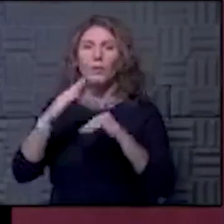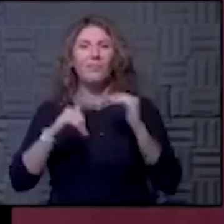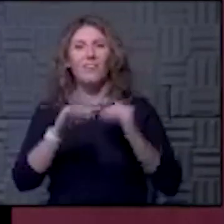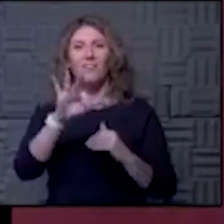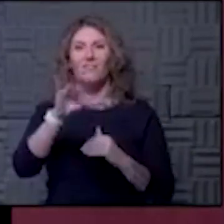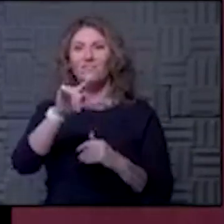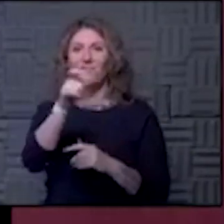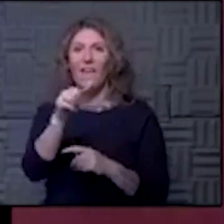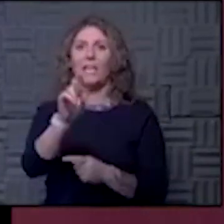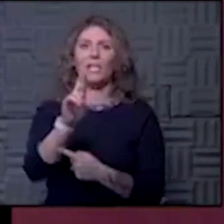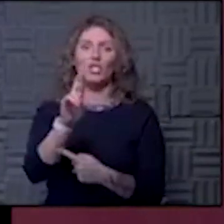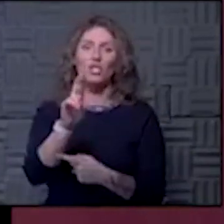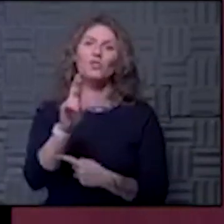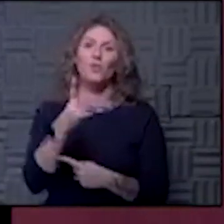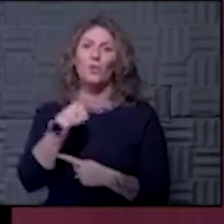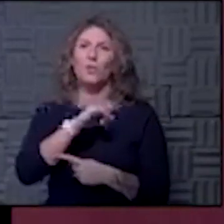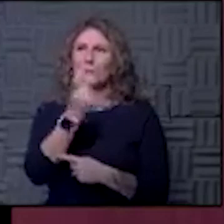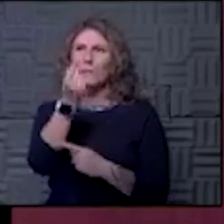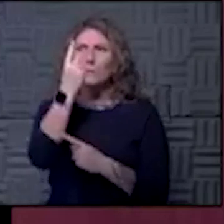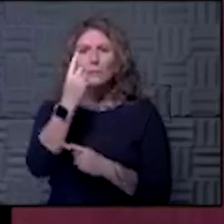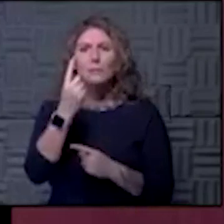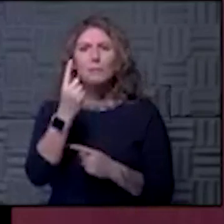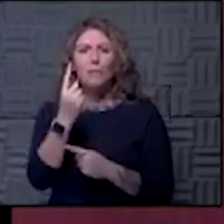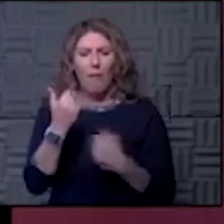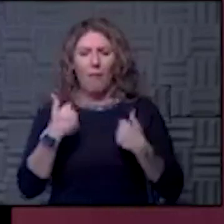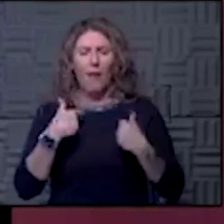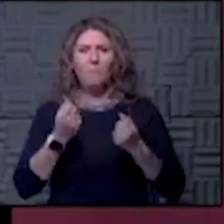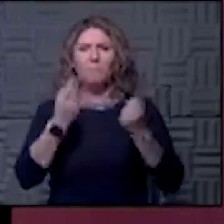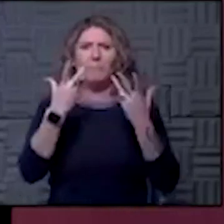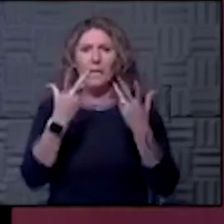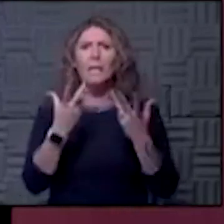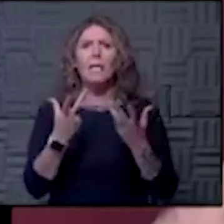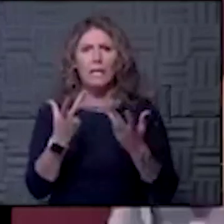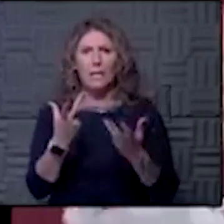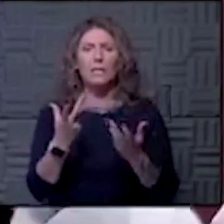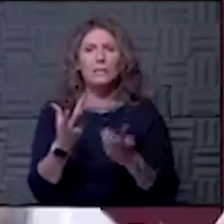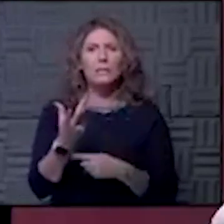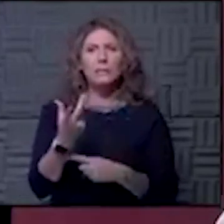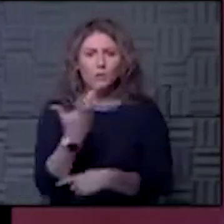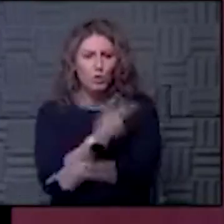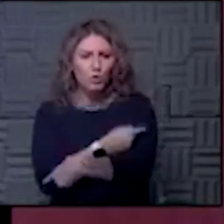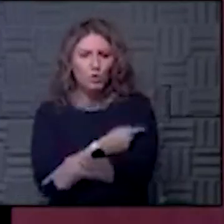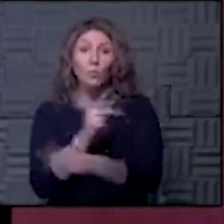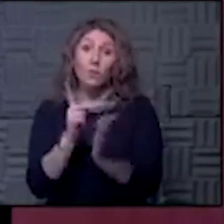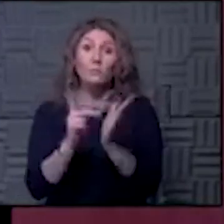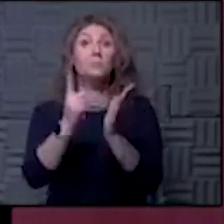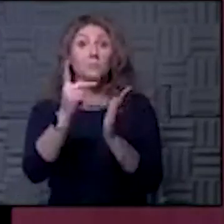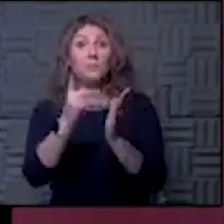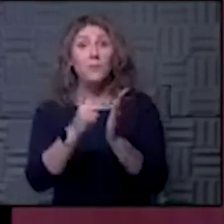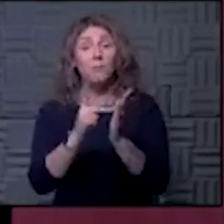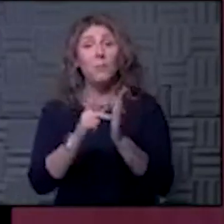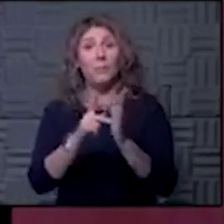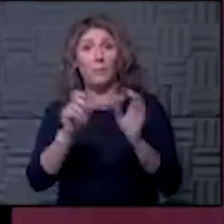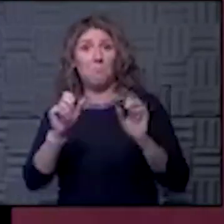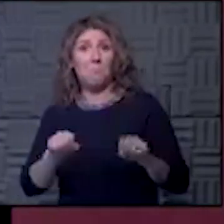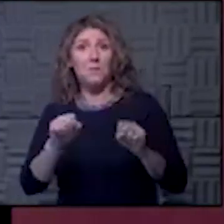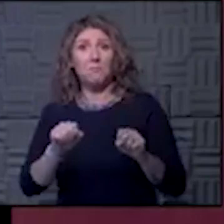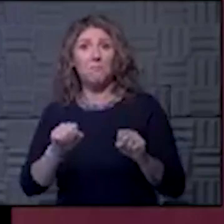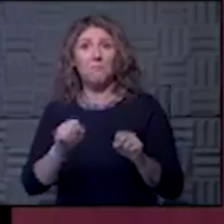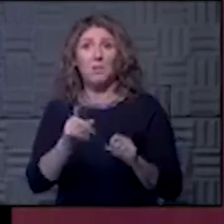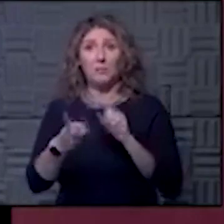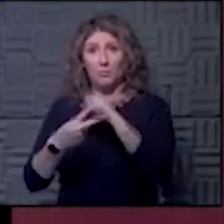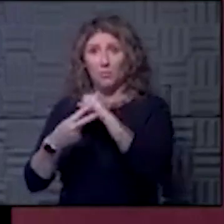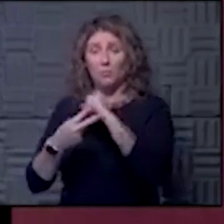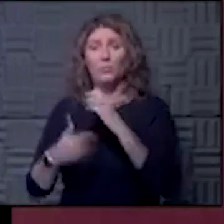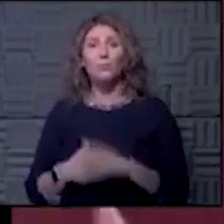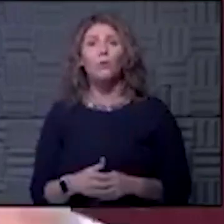vaccine. And as I understand it, we will have, a number of doses that essentially double the capacity. So